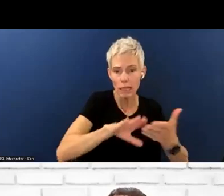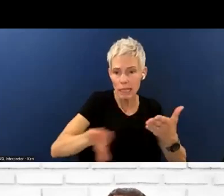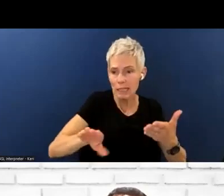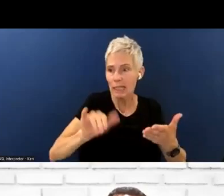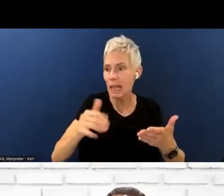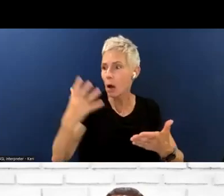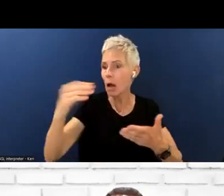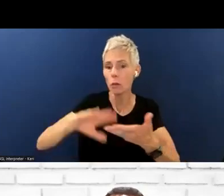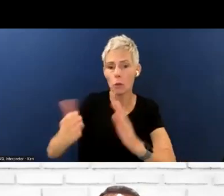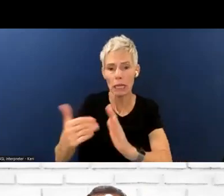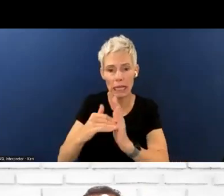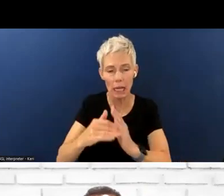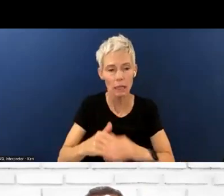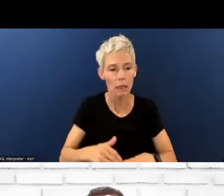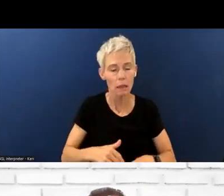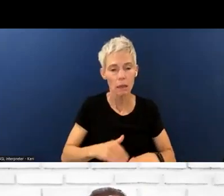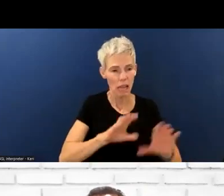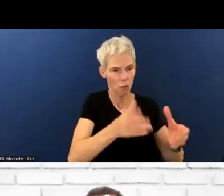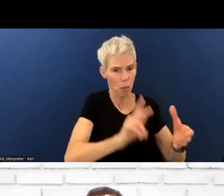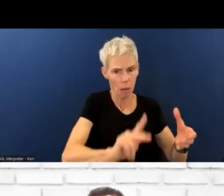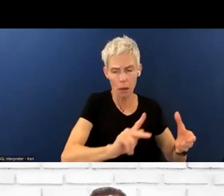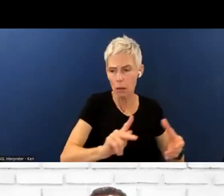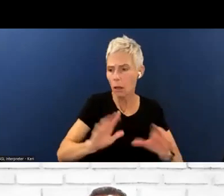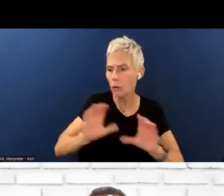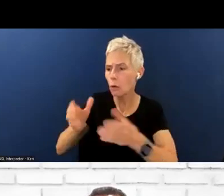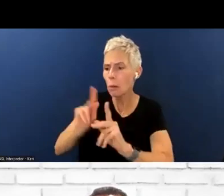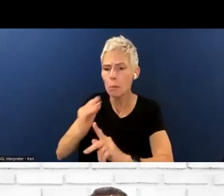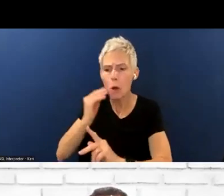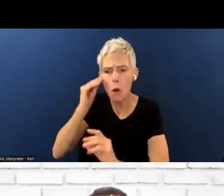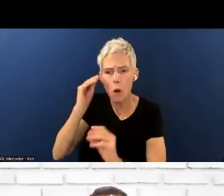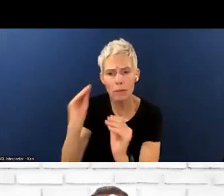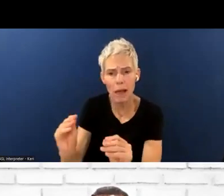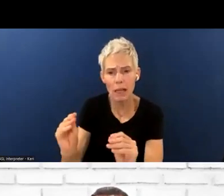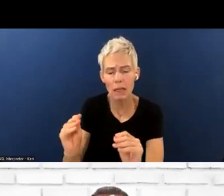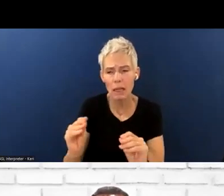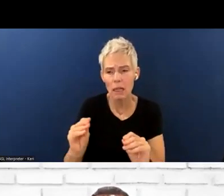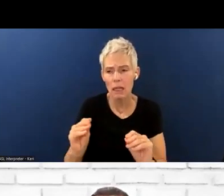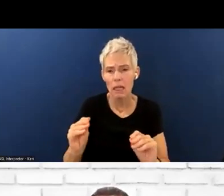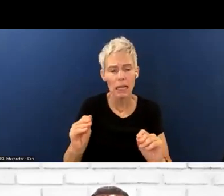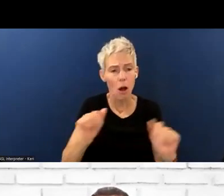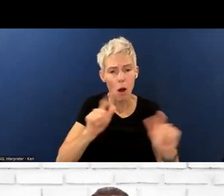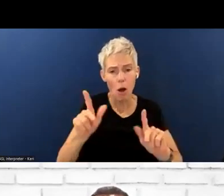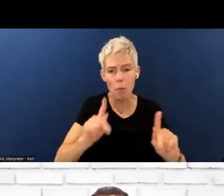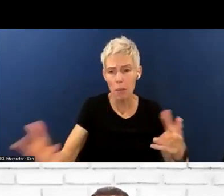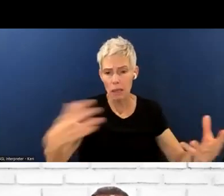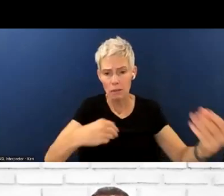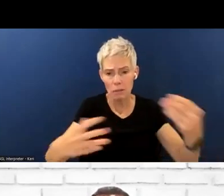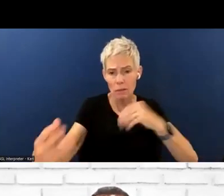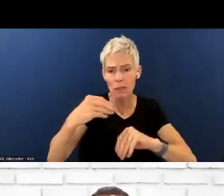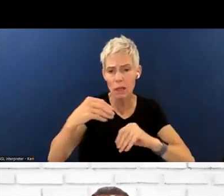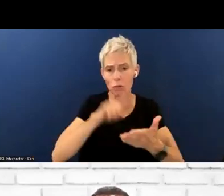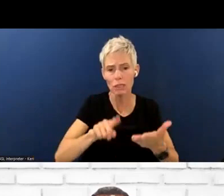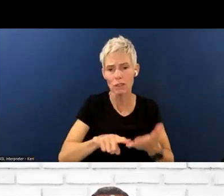so we recognize both that we weren't able to get everybody. We've provided the research instruments so that